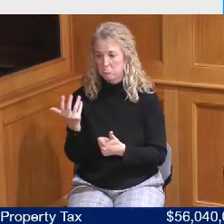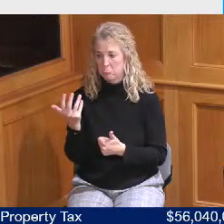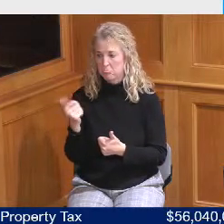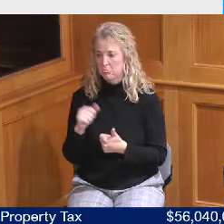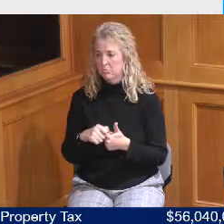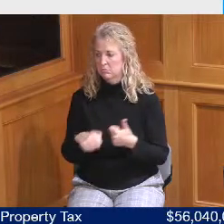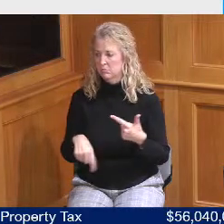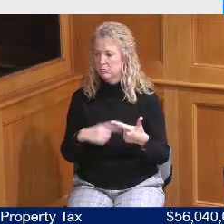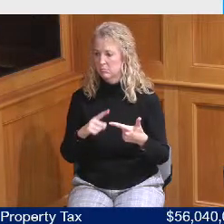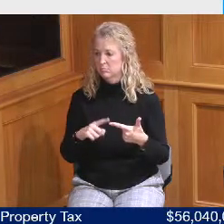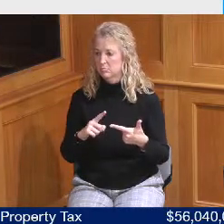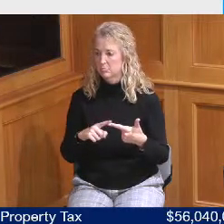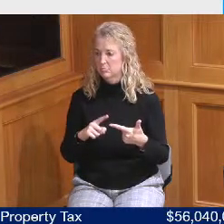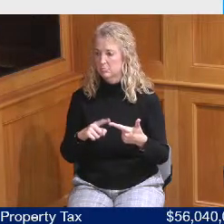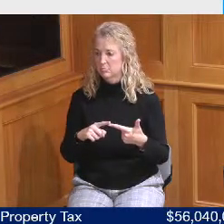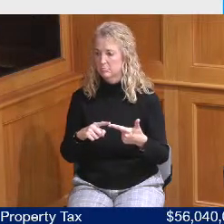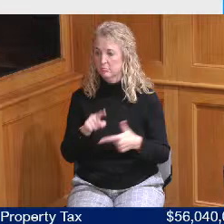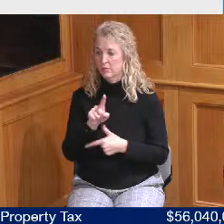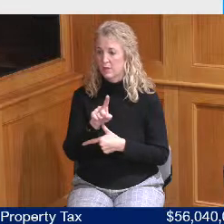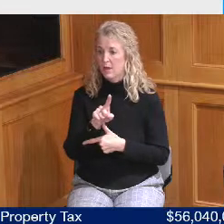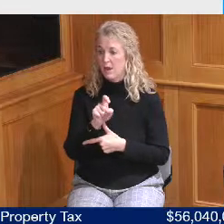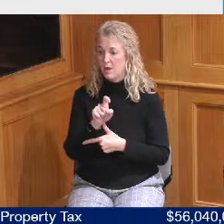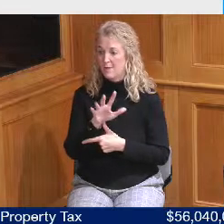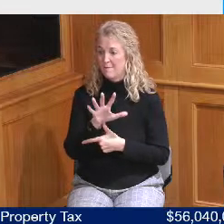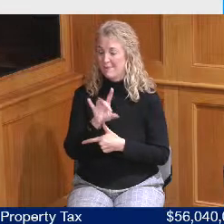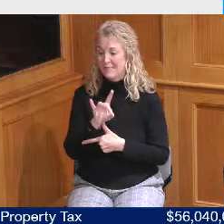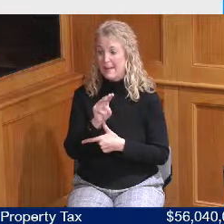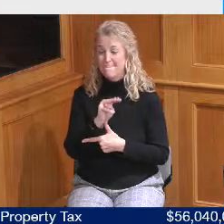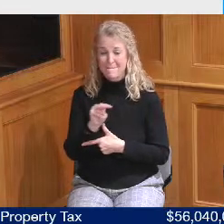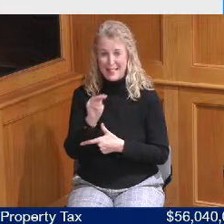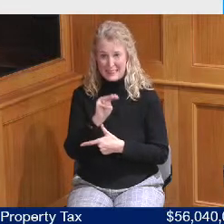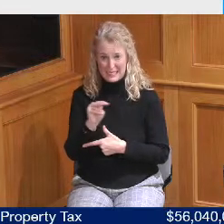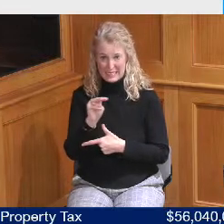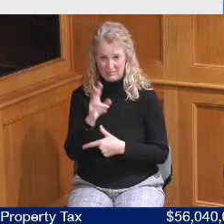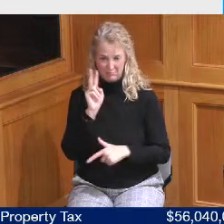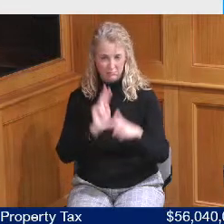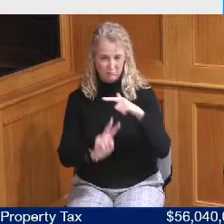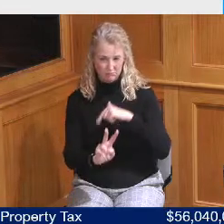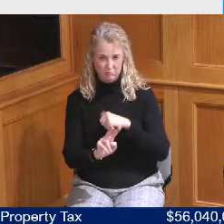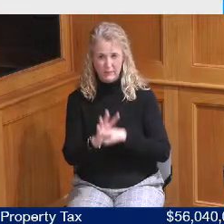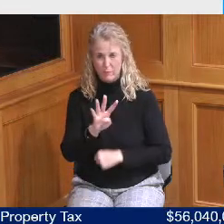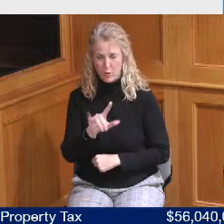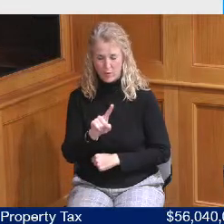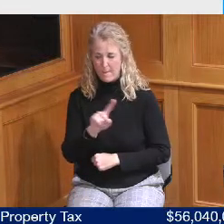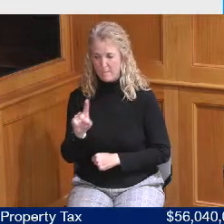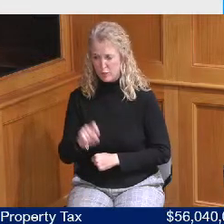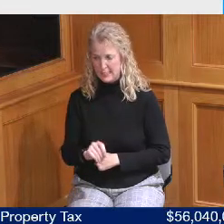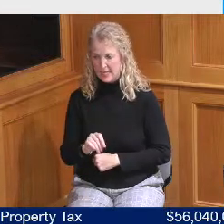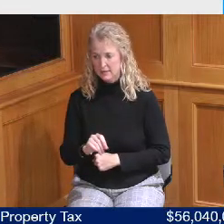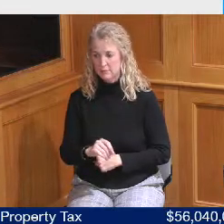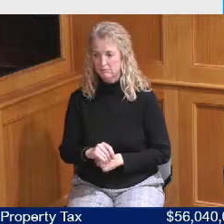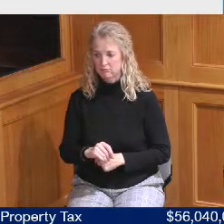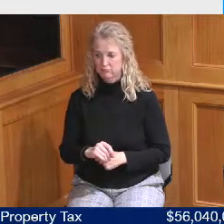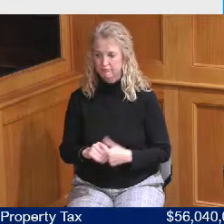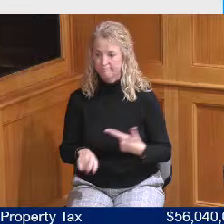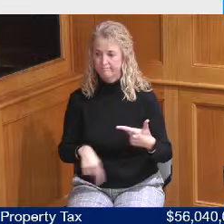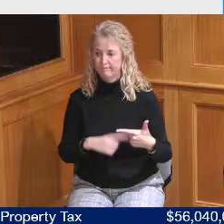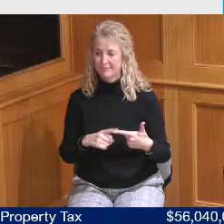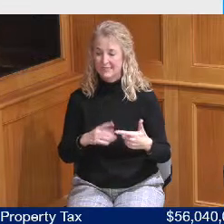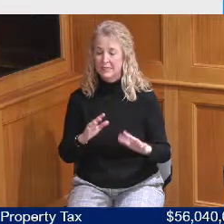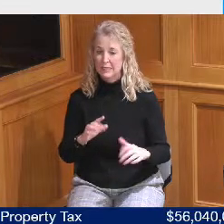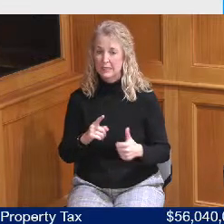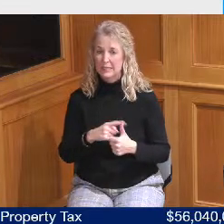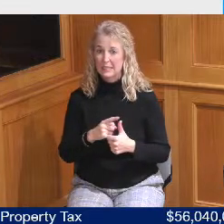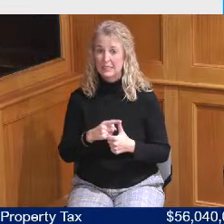for the county, coming in at $158 million projected. This is 41% approximately of revenues. I will say